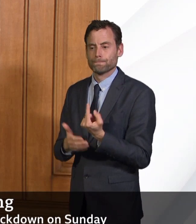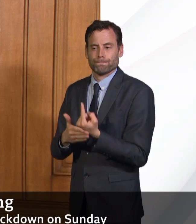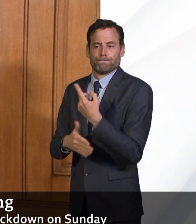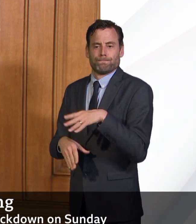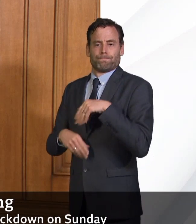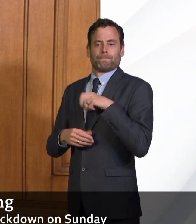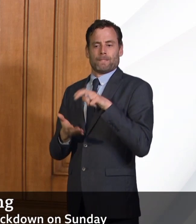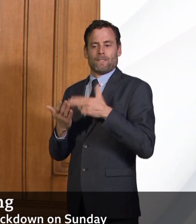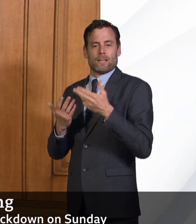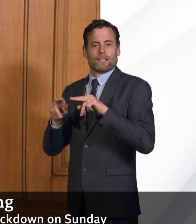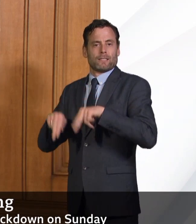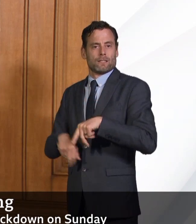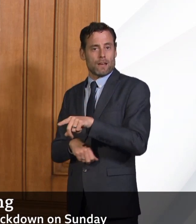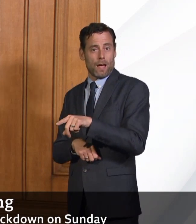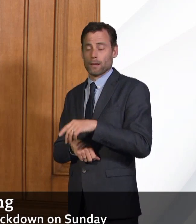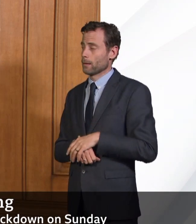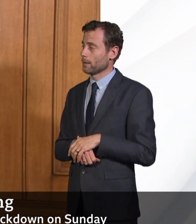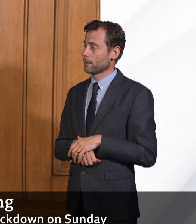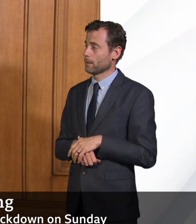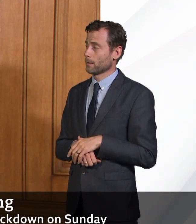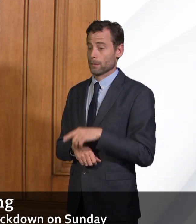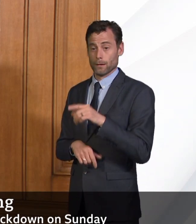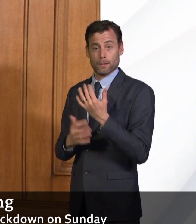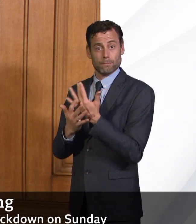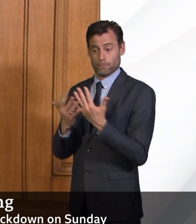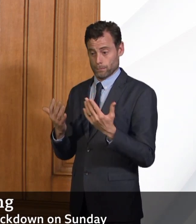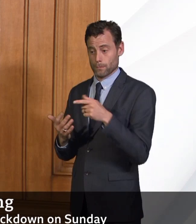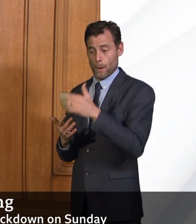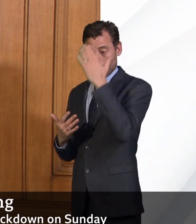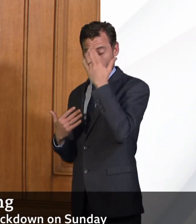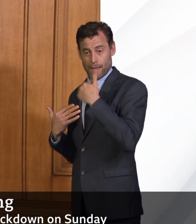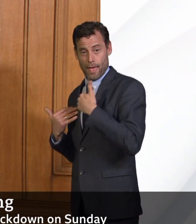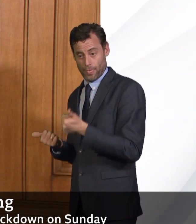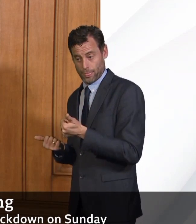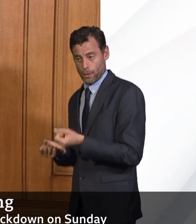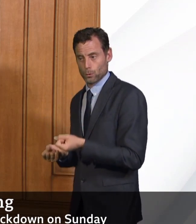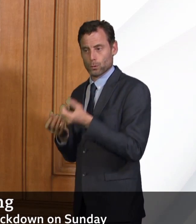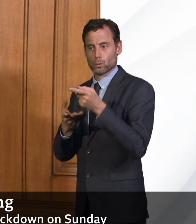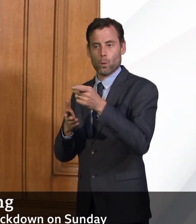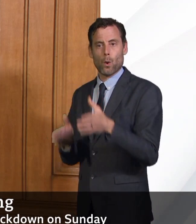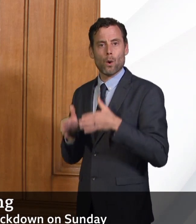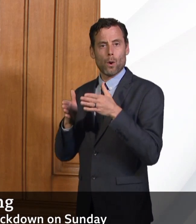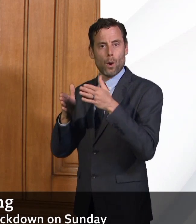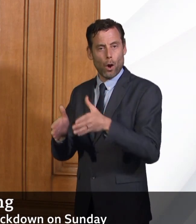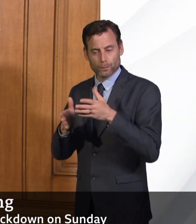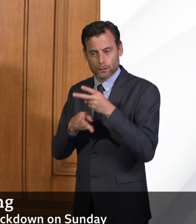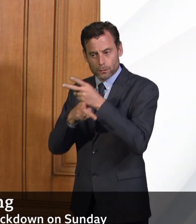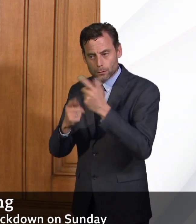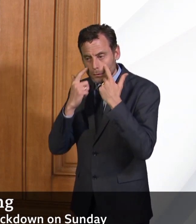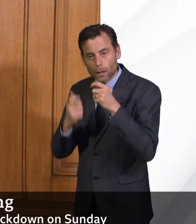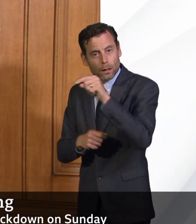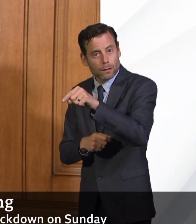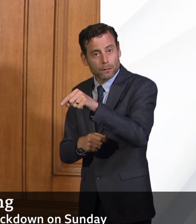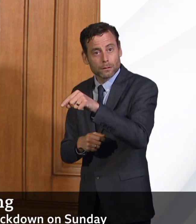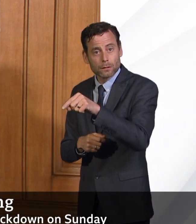with COVID-19, many of those have been transferred from mental health facilities into acute